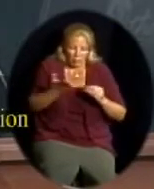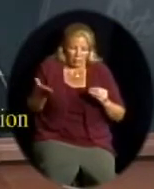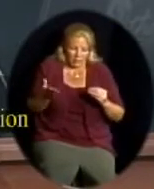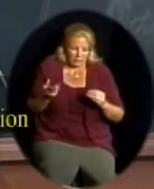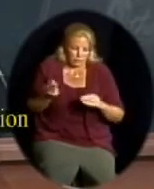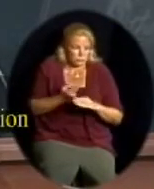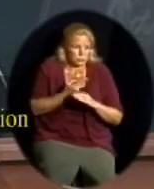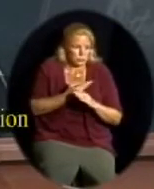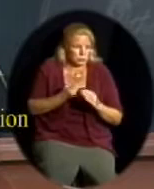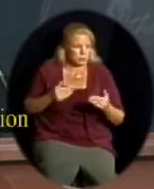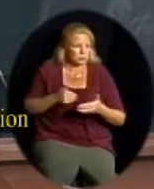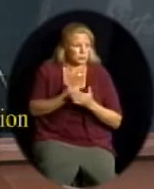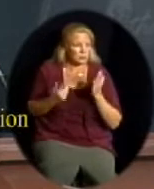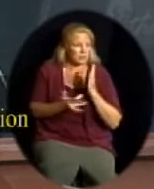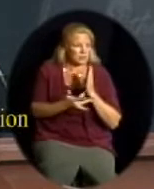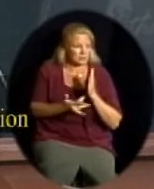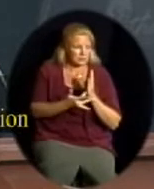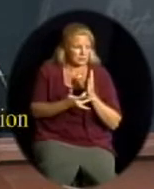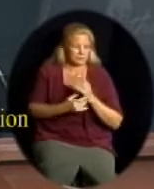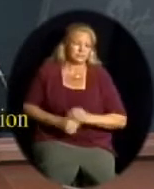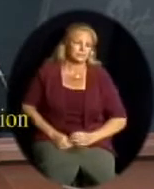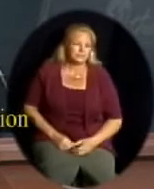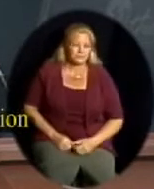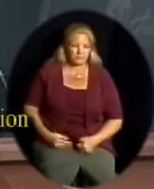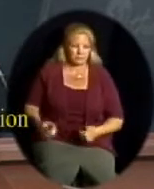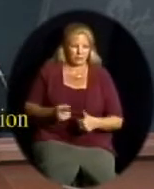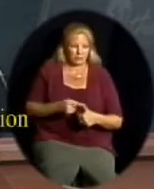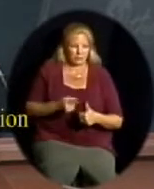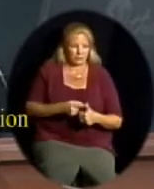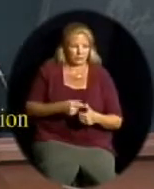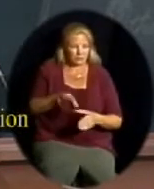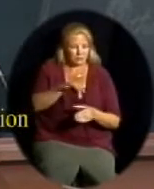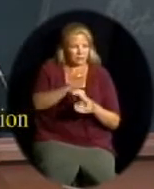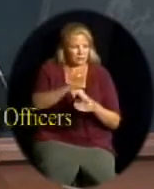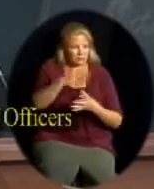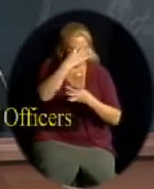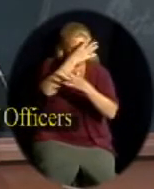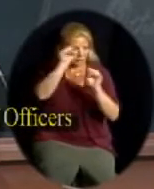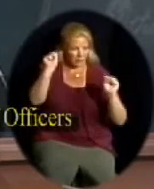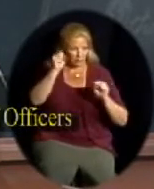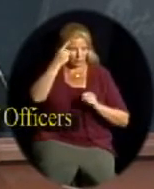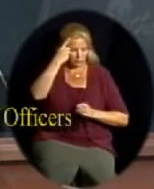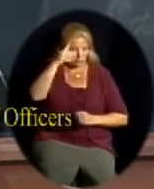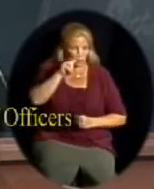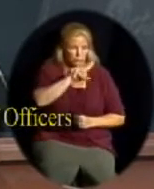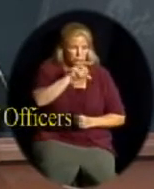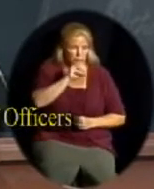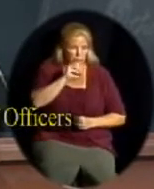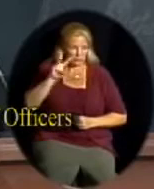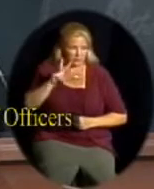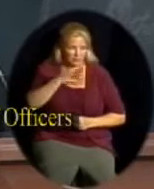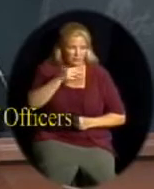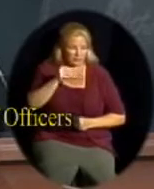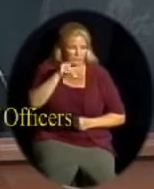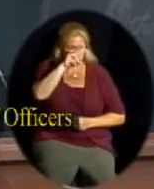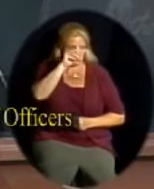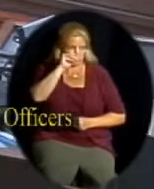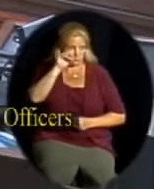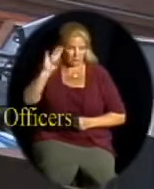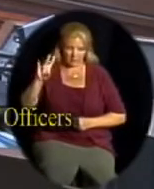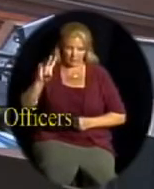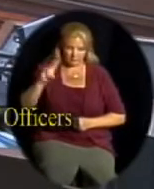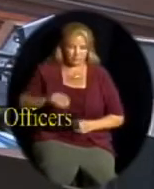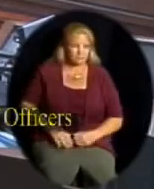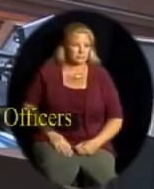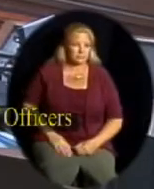business, board members, is election of president for the 2006 and 07 school year, business year. And with that, the floor is open for